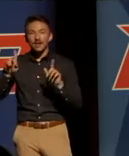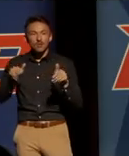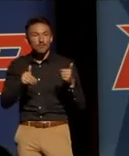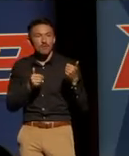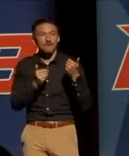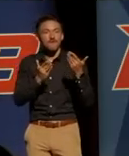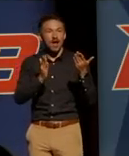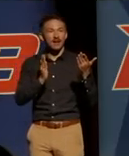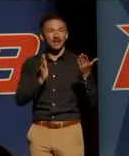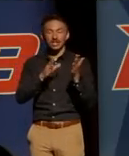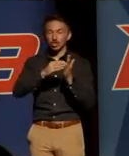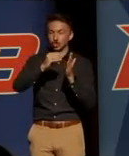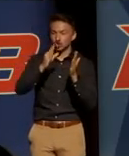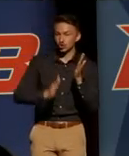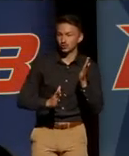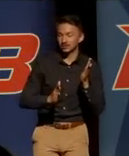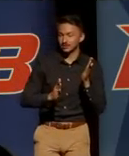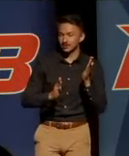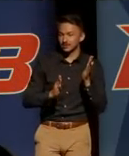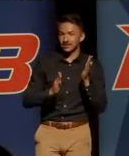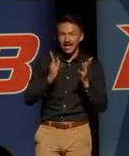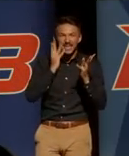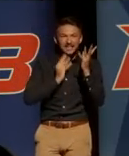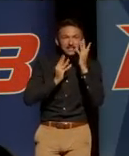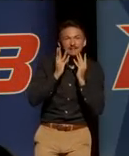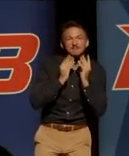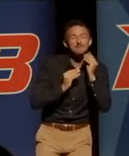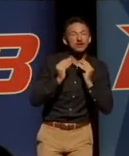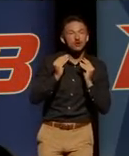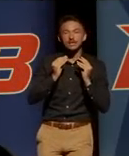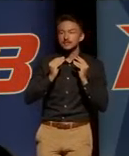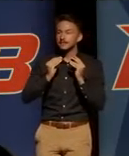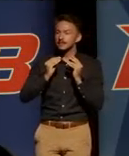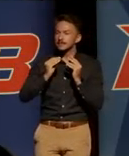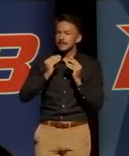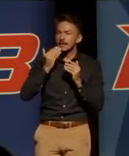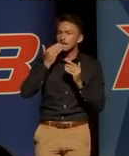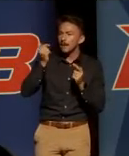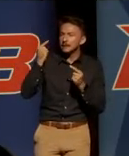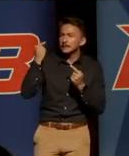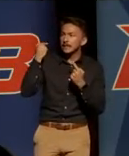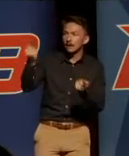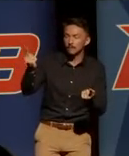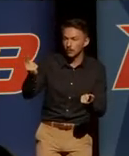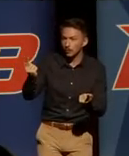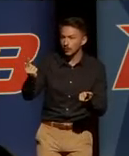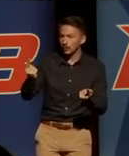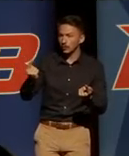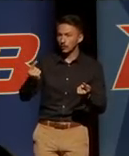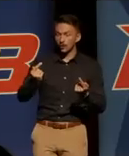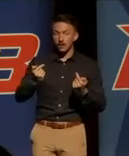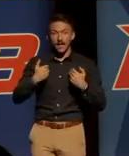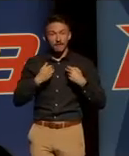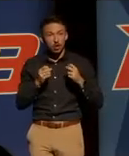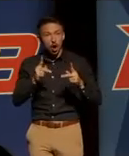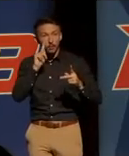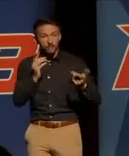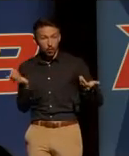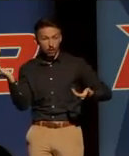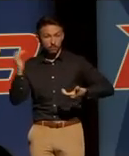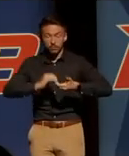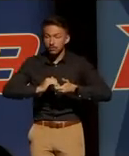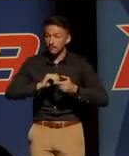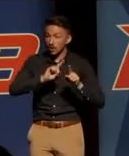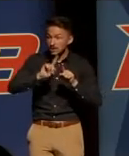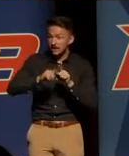students landmark experiences. They're working in partnership across disciplinary